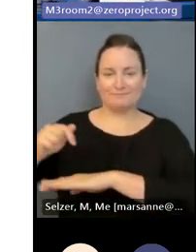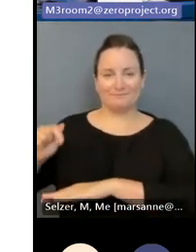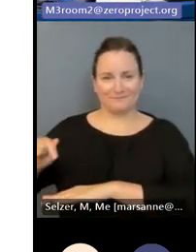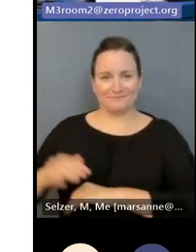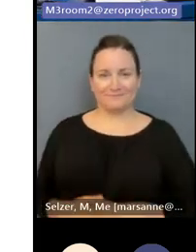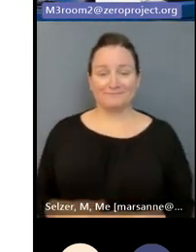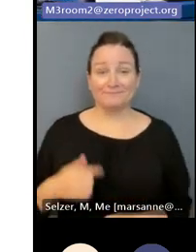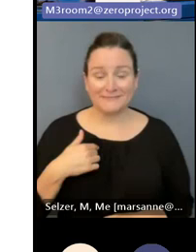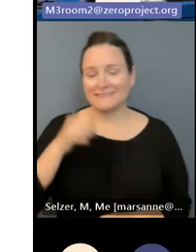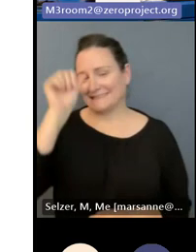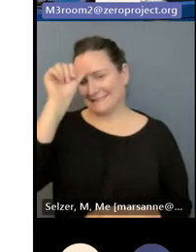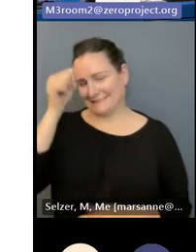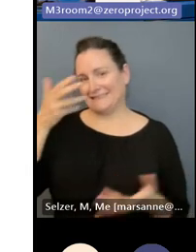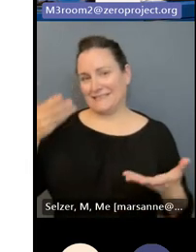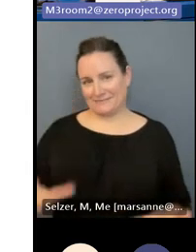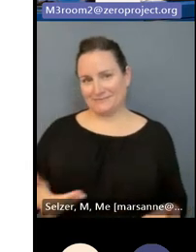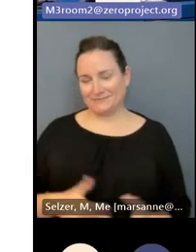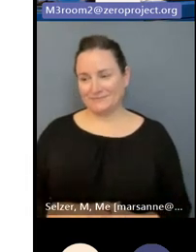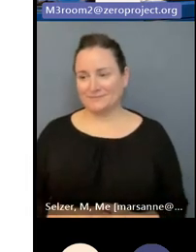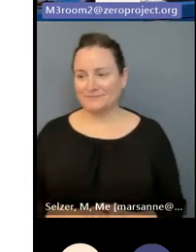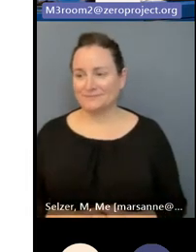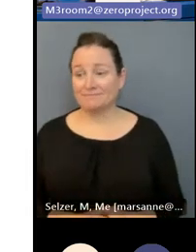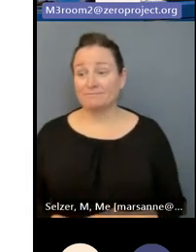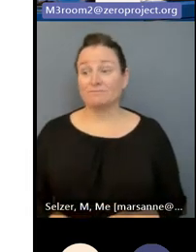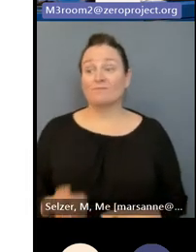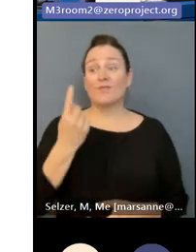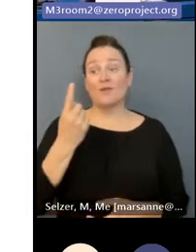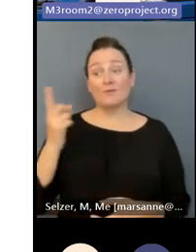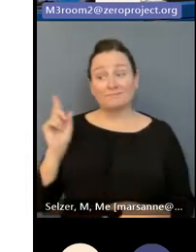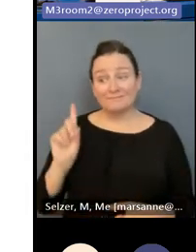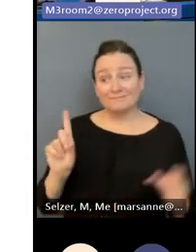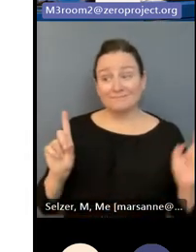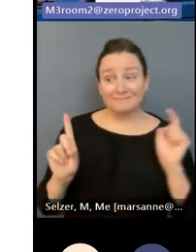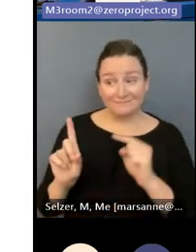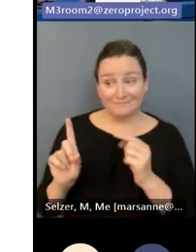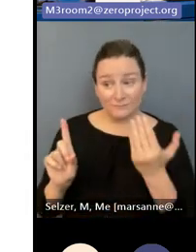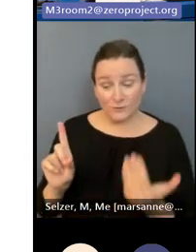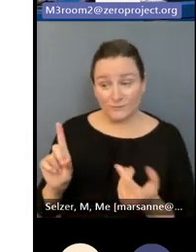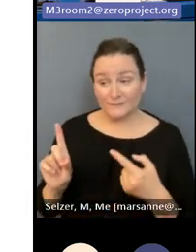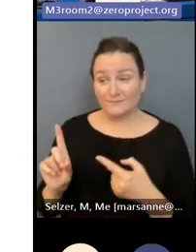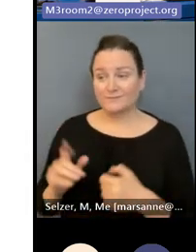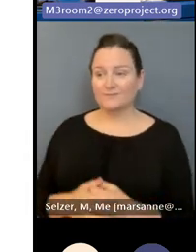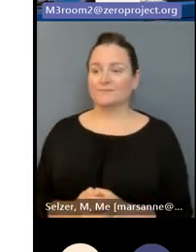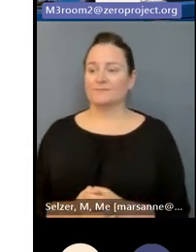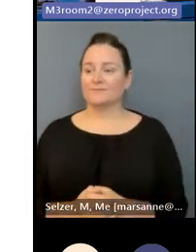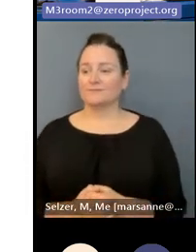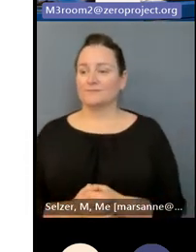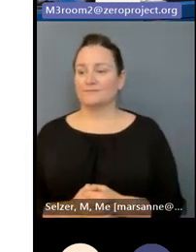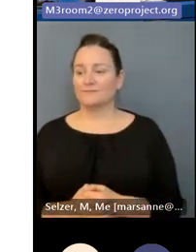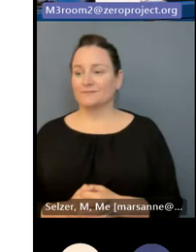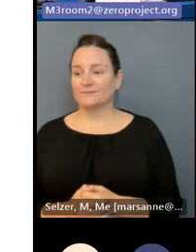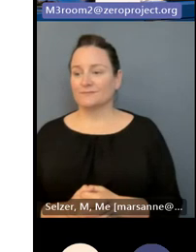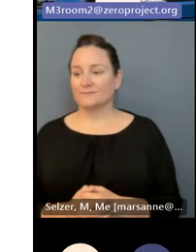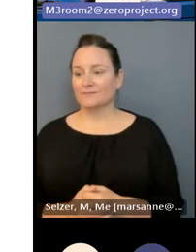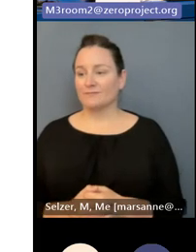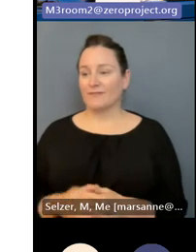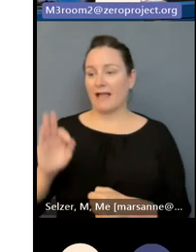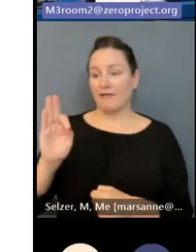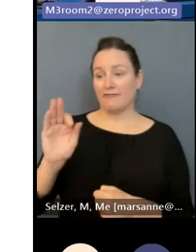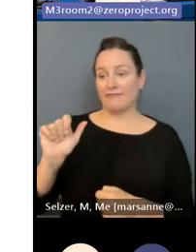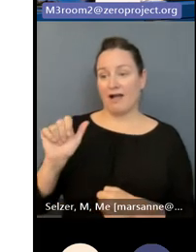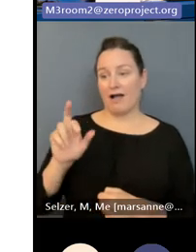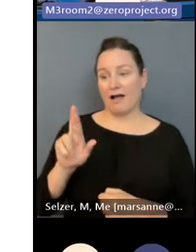Exactly. And there is last but not least, in the last minute, we have Farida Yesmin.